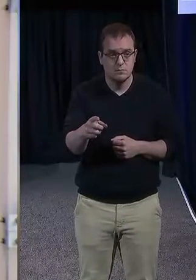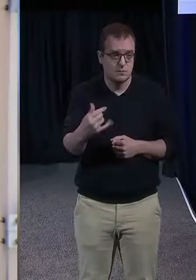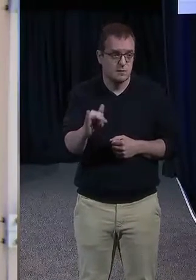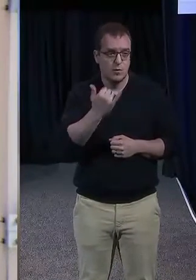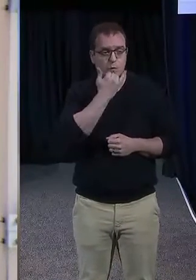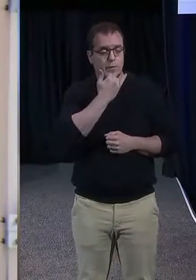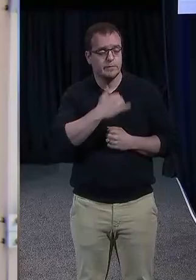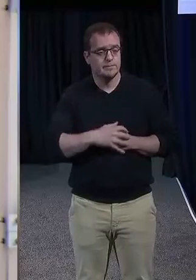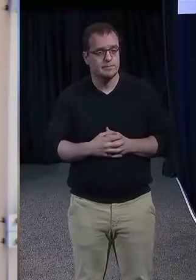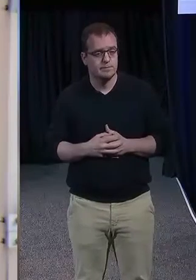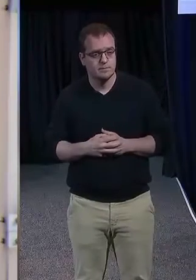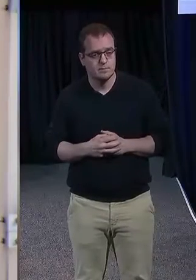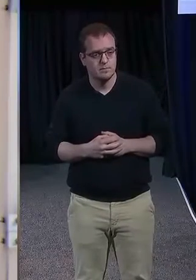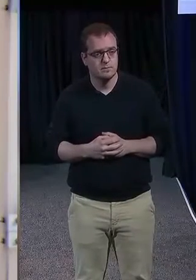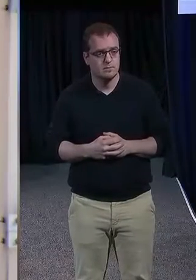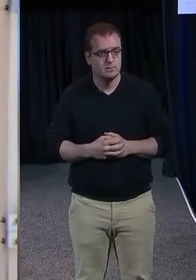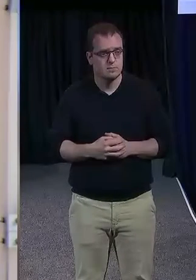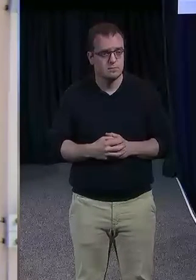still wrong.